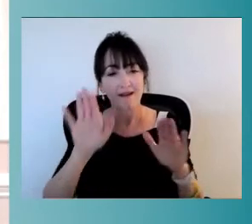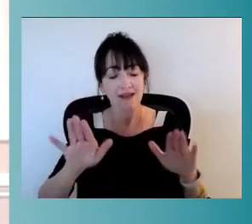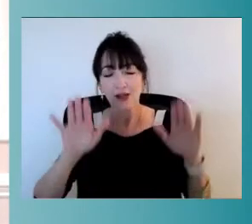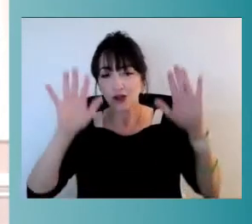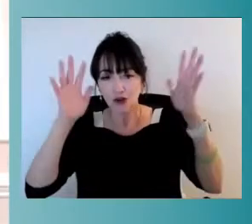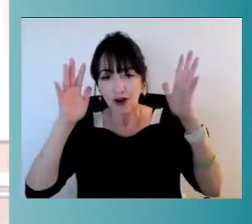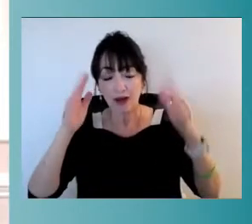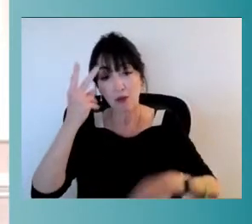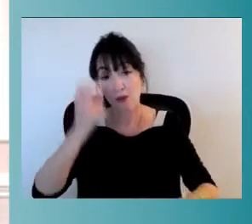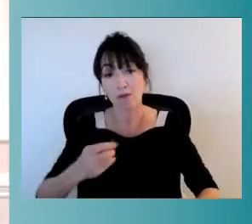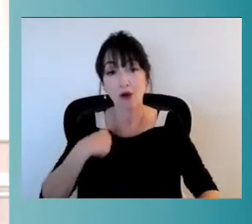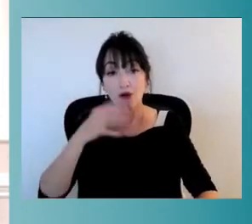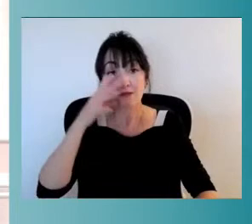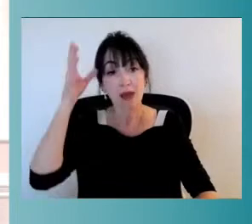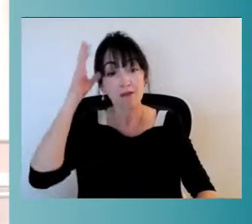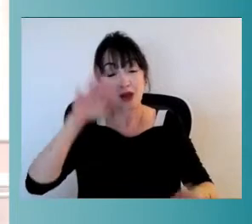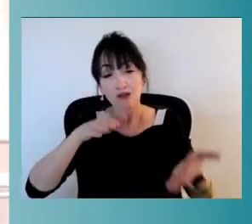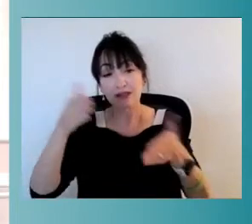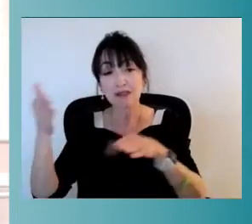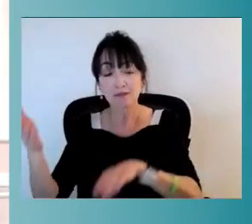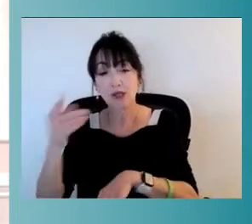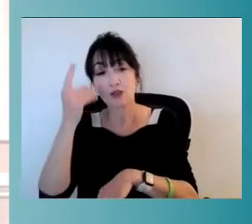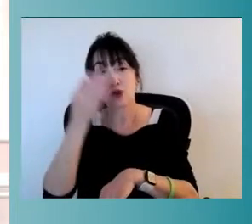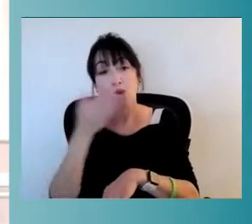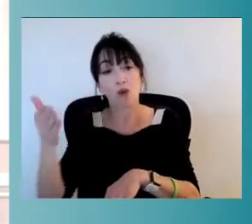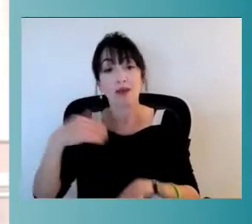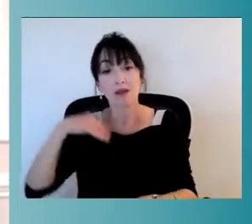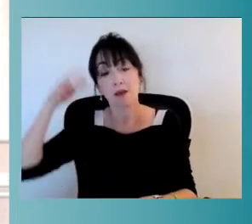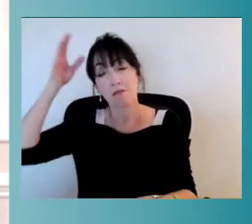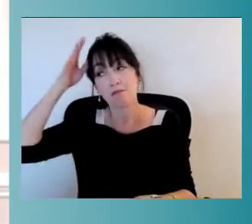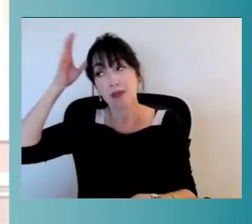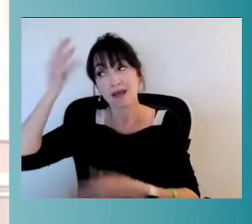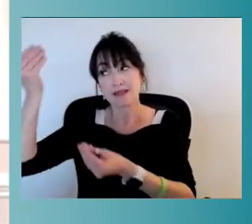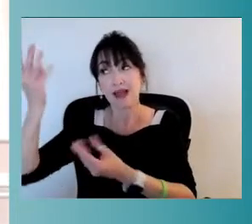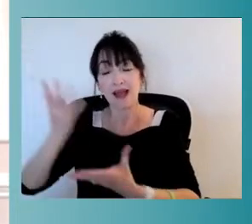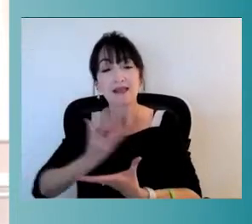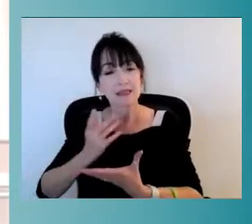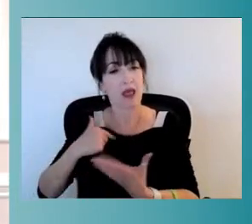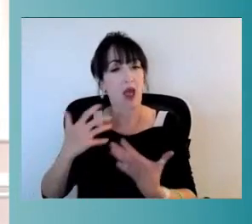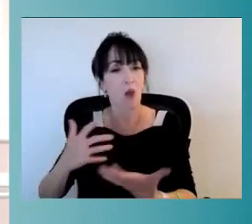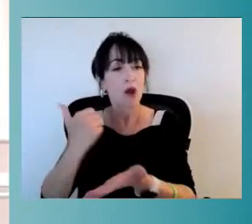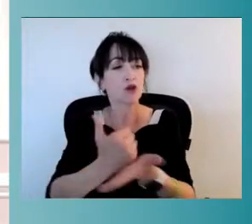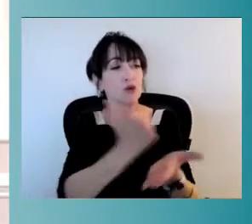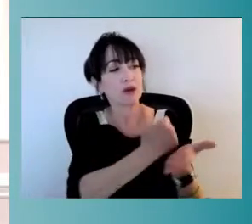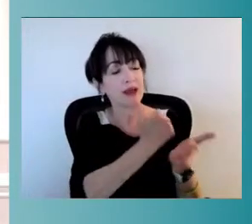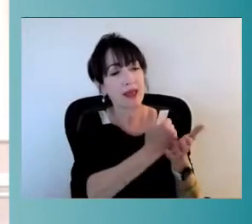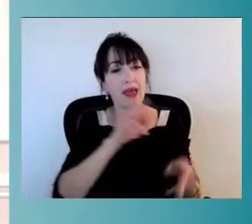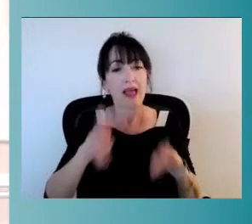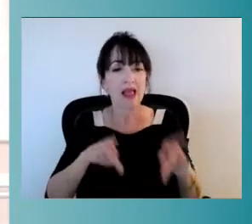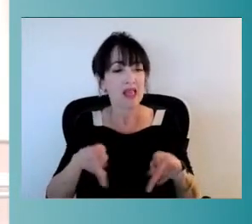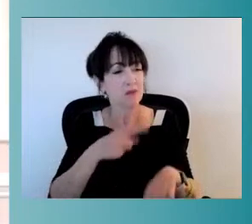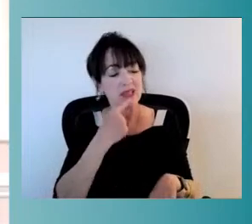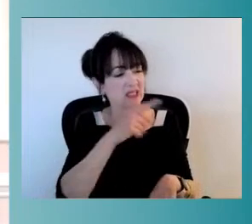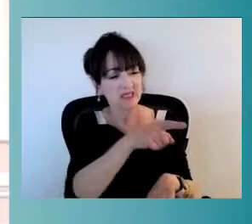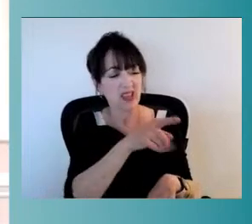Both my parents are deceased, and one of the things my dad said to me one time, because I wanted to help people, he said, "You'll never make any money."